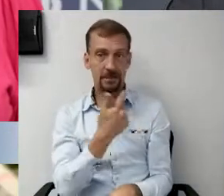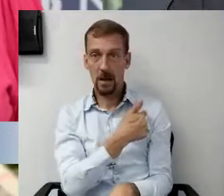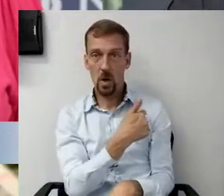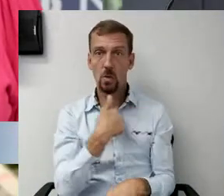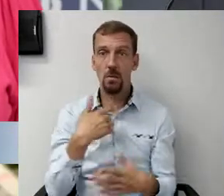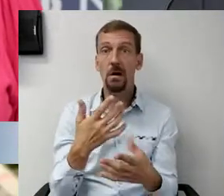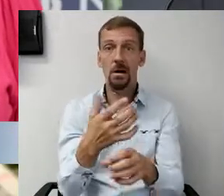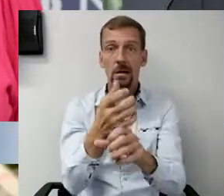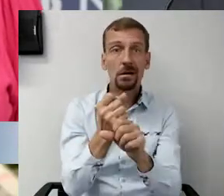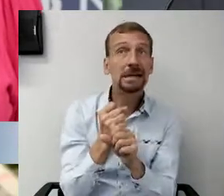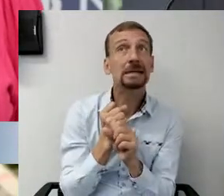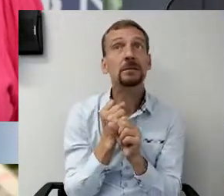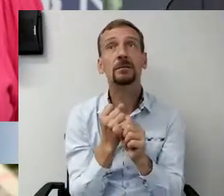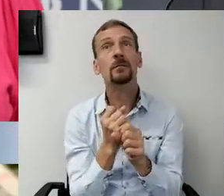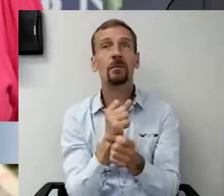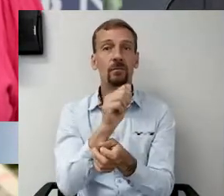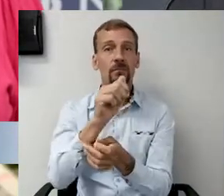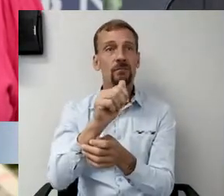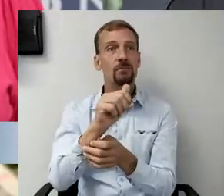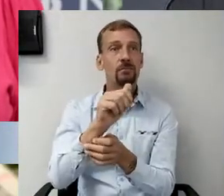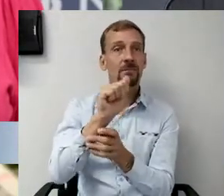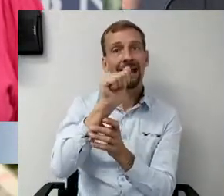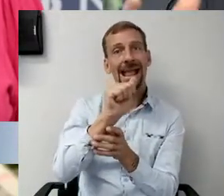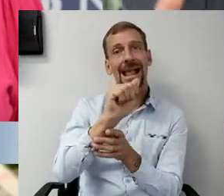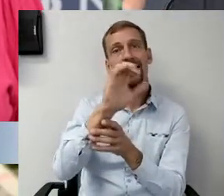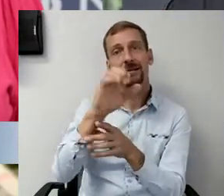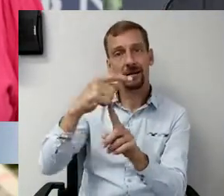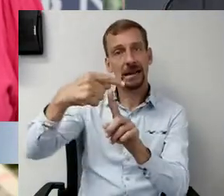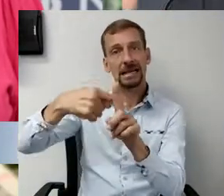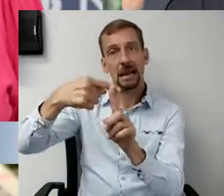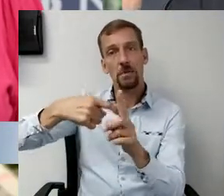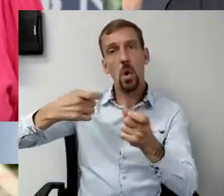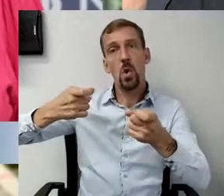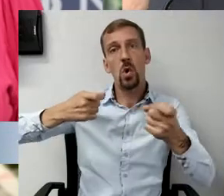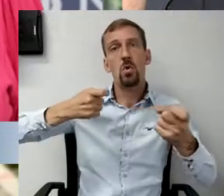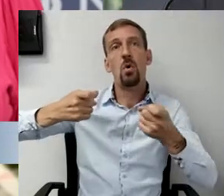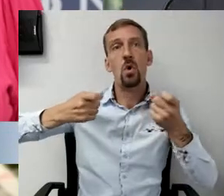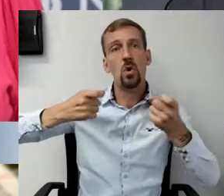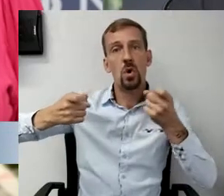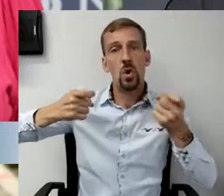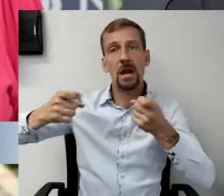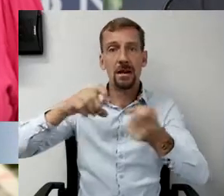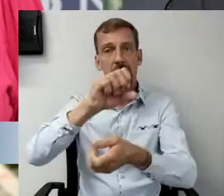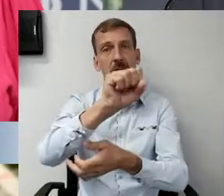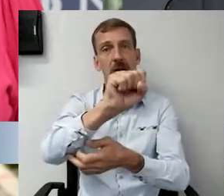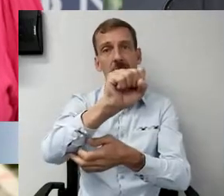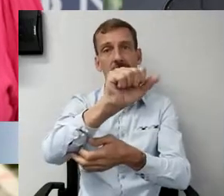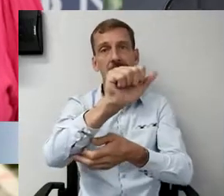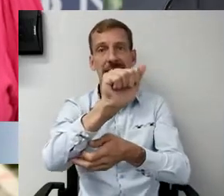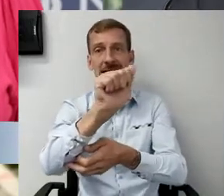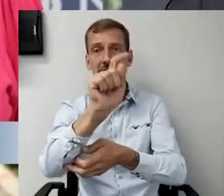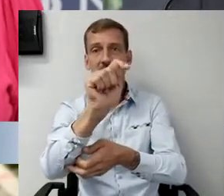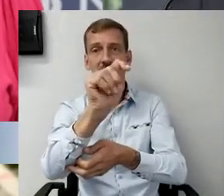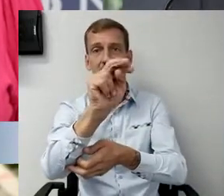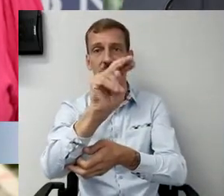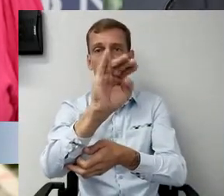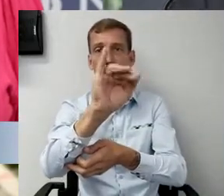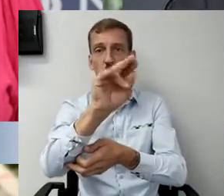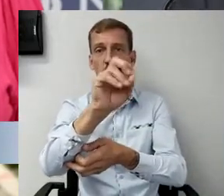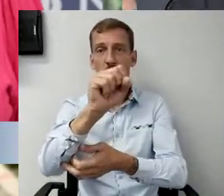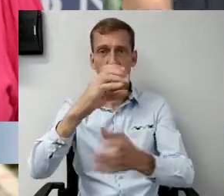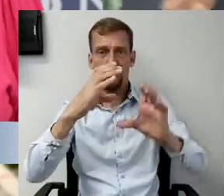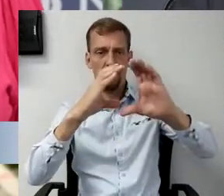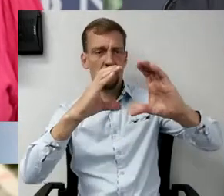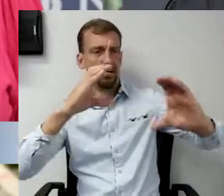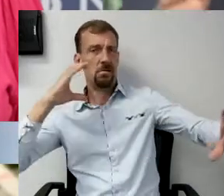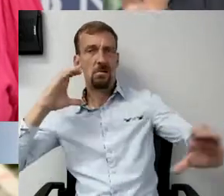acquired these air-conditioned, temperature-controlled C-trains, big cargo areas, and we